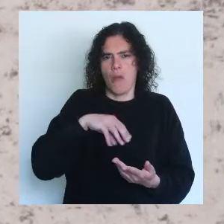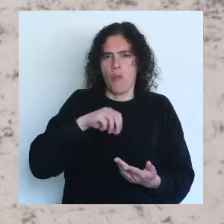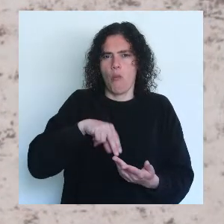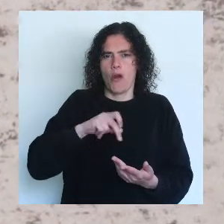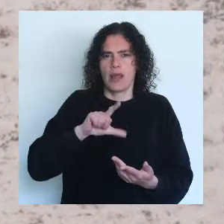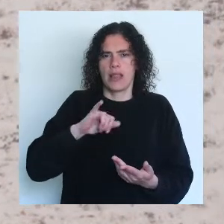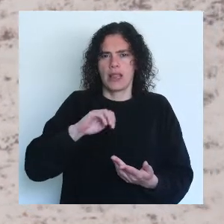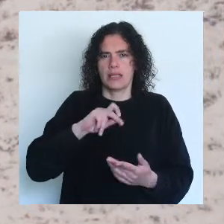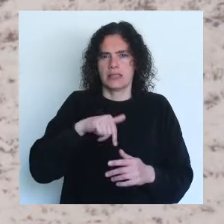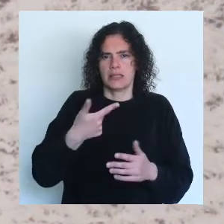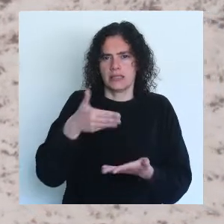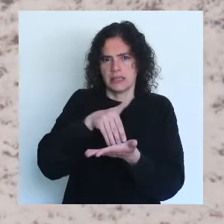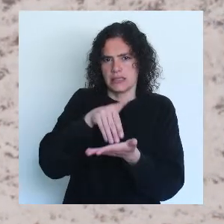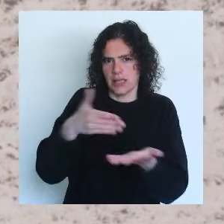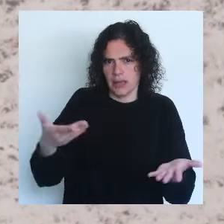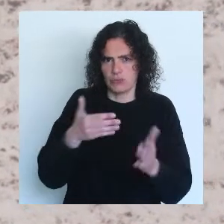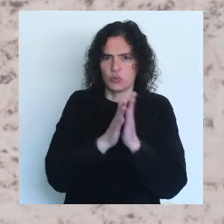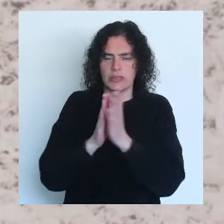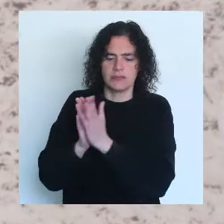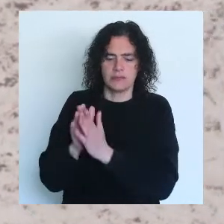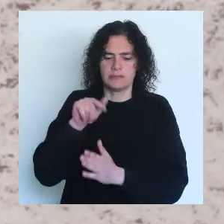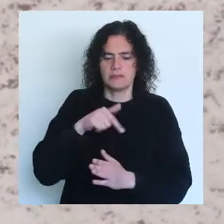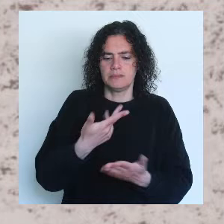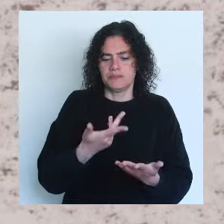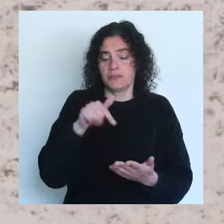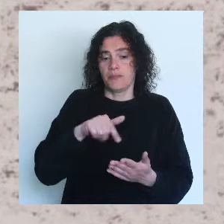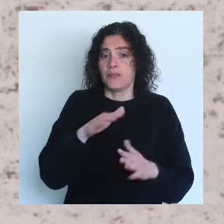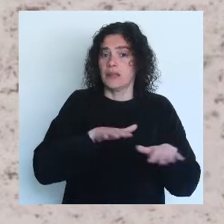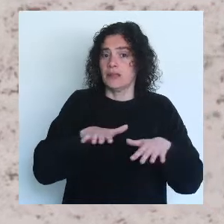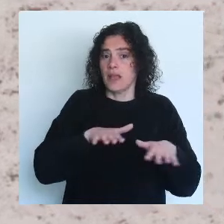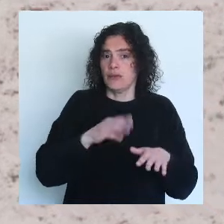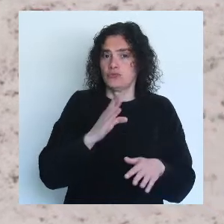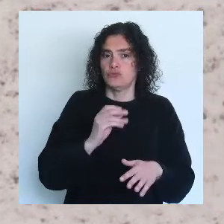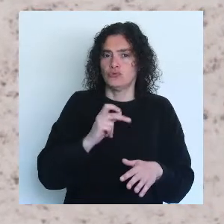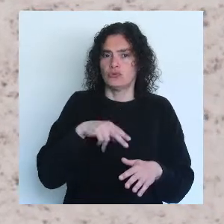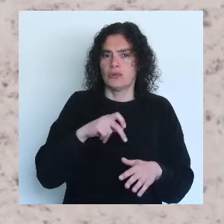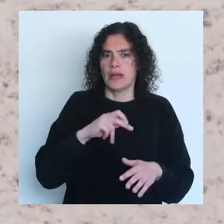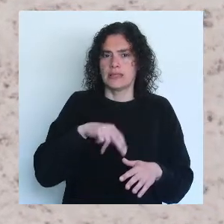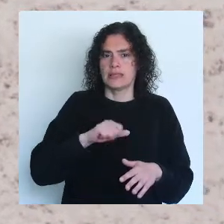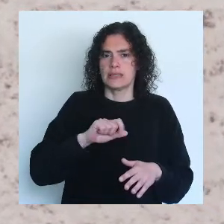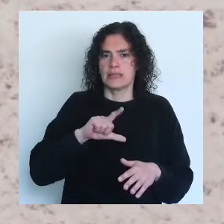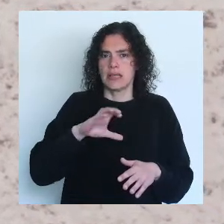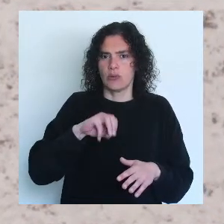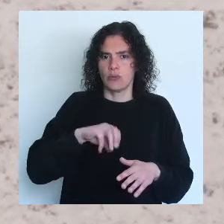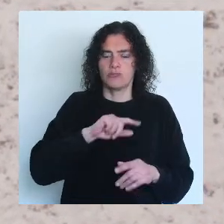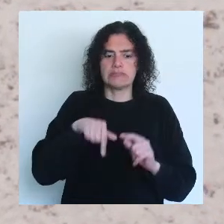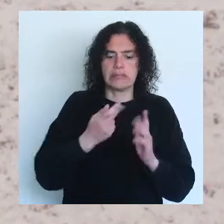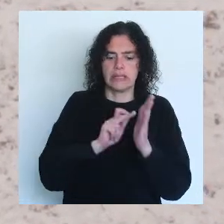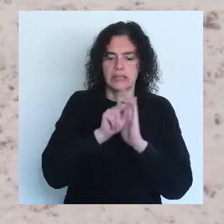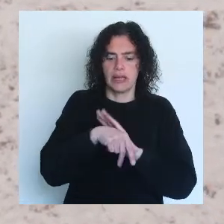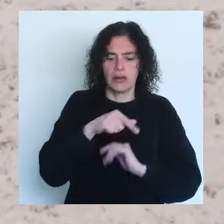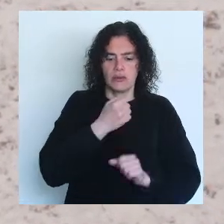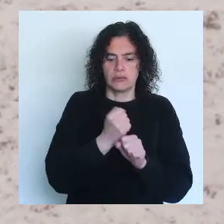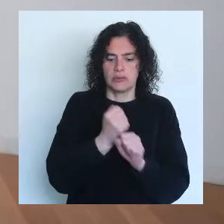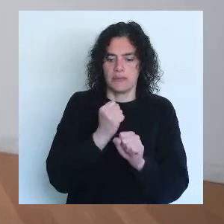Mona Lisa of the Serralves collection by the Italian artist Giovanni Anselmo. It's